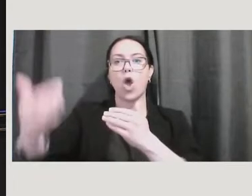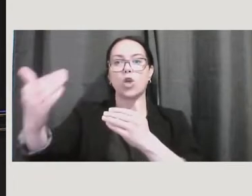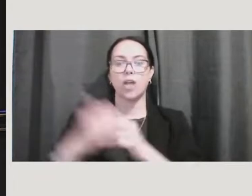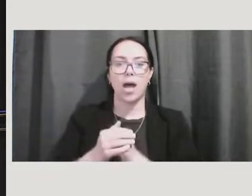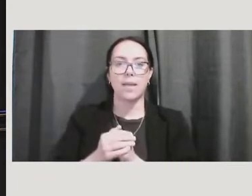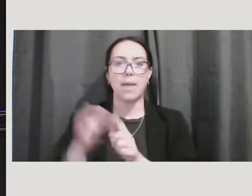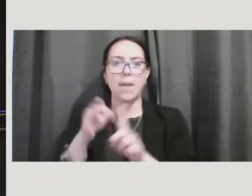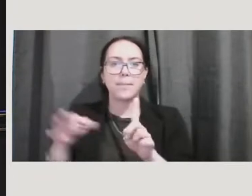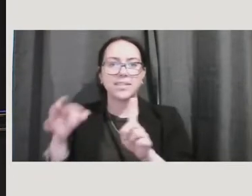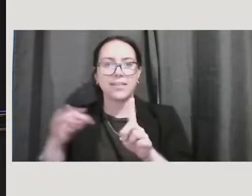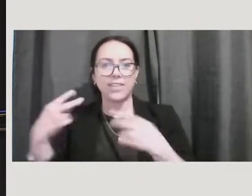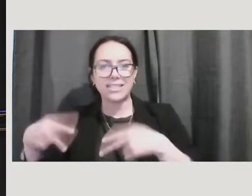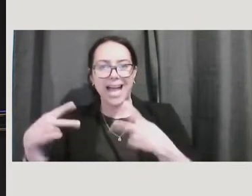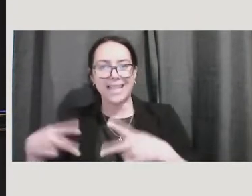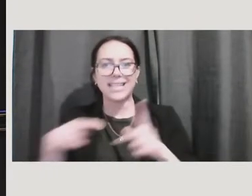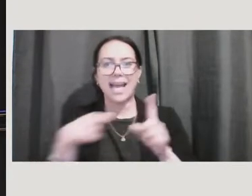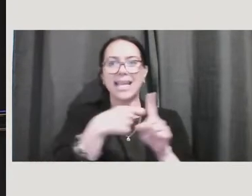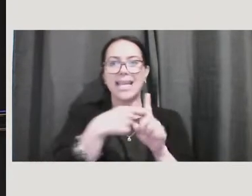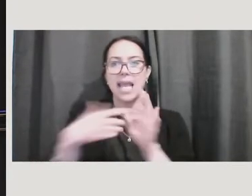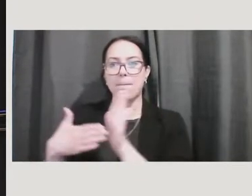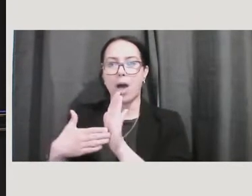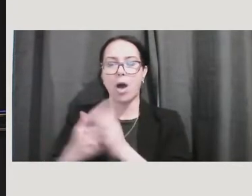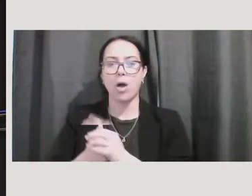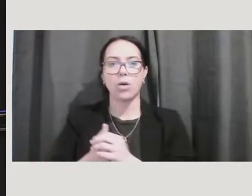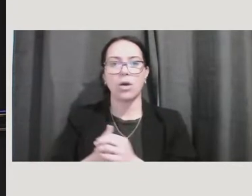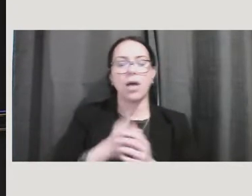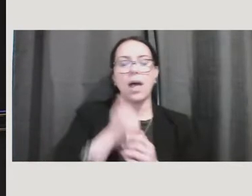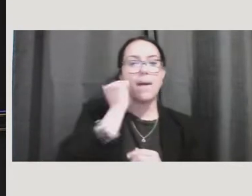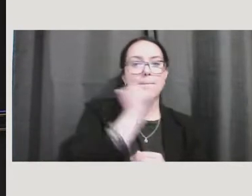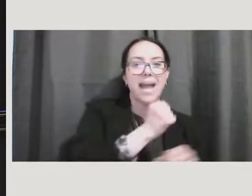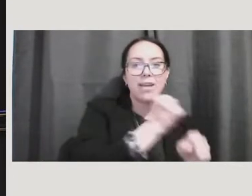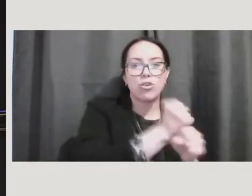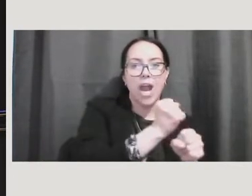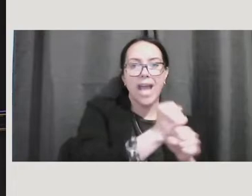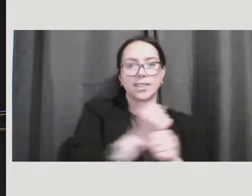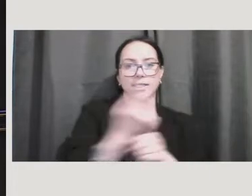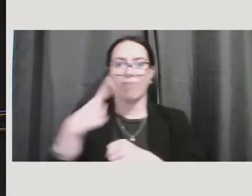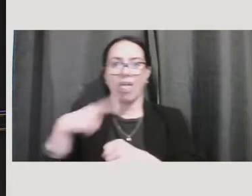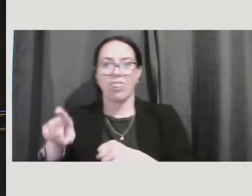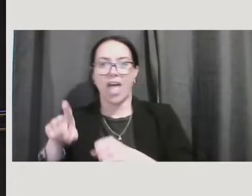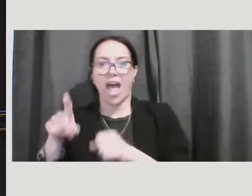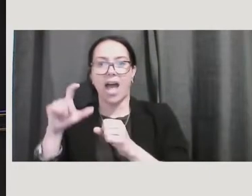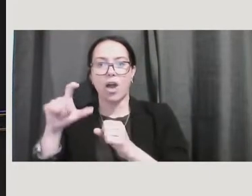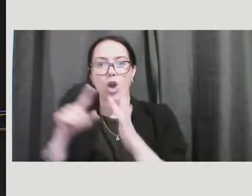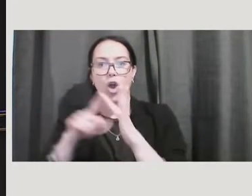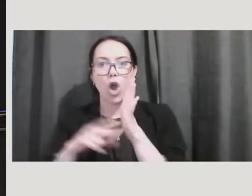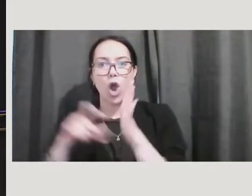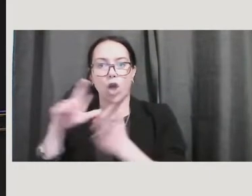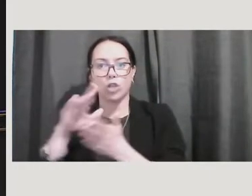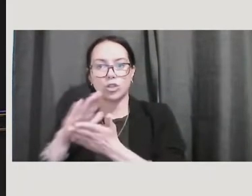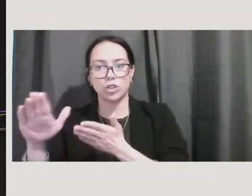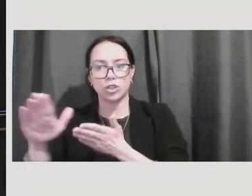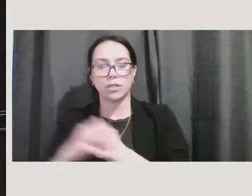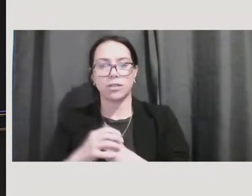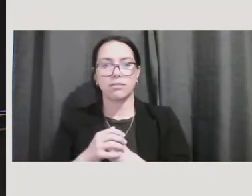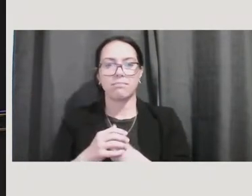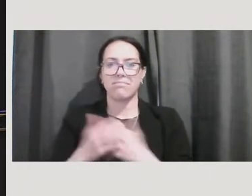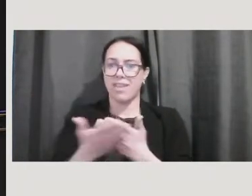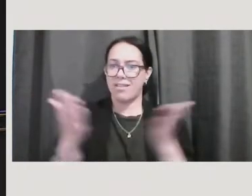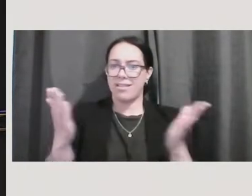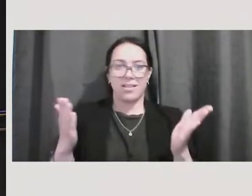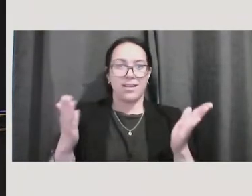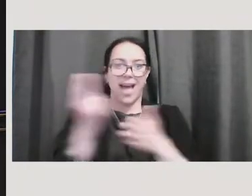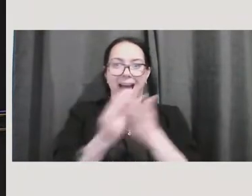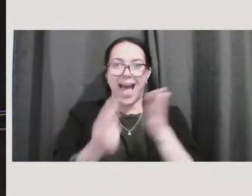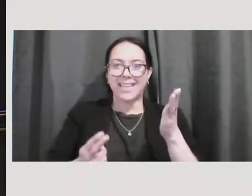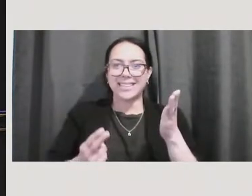Dance Kia mole black Grace The Conch and many many of you artists who are in your own right Emma has a gallery